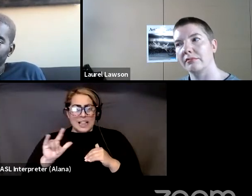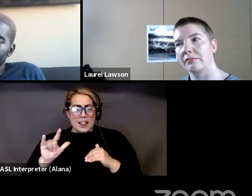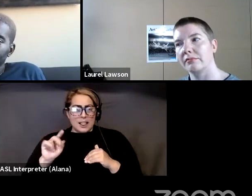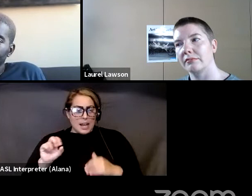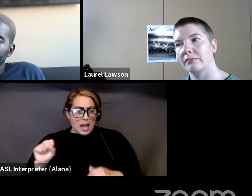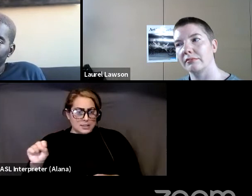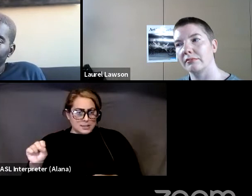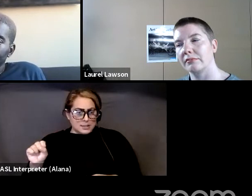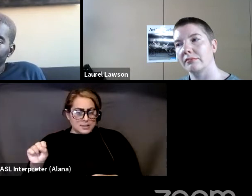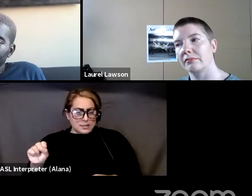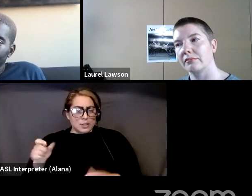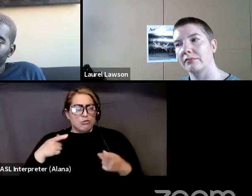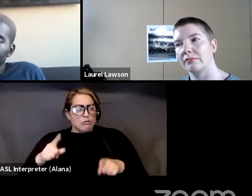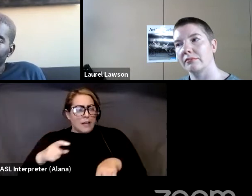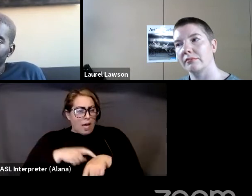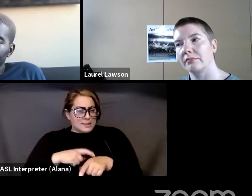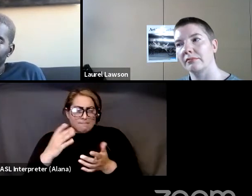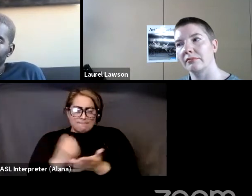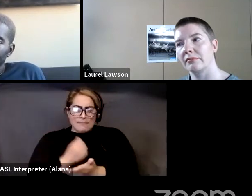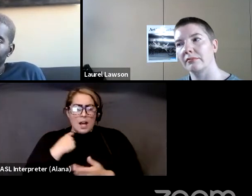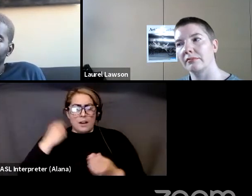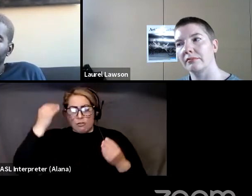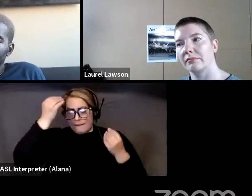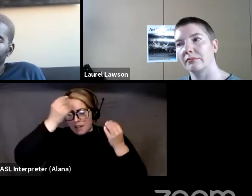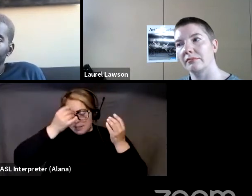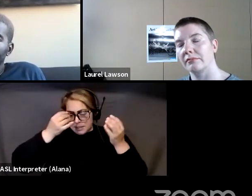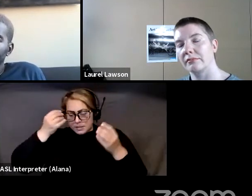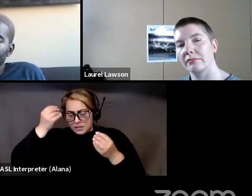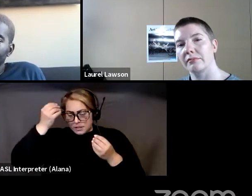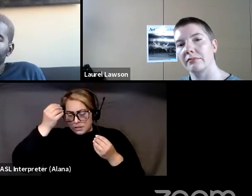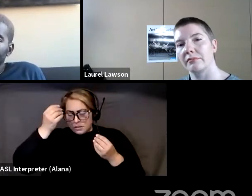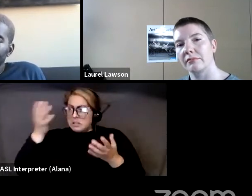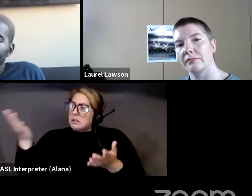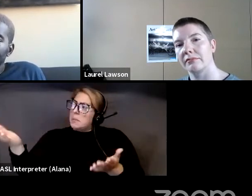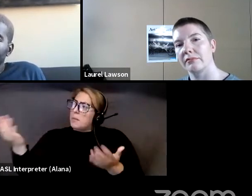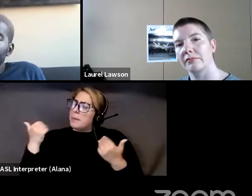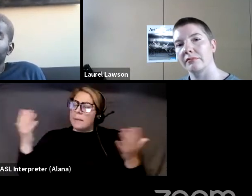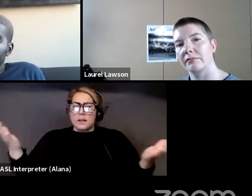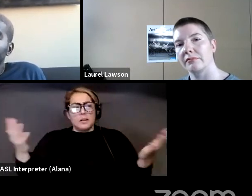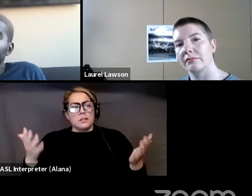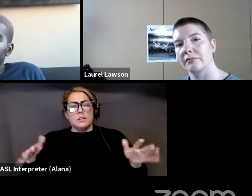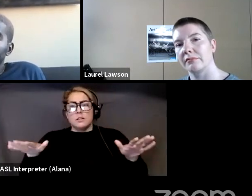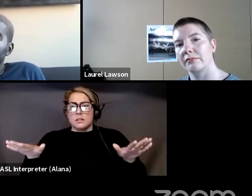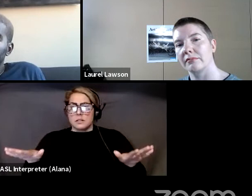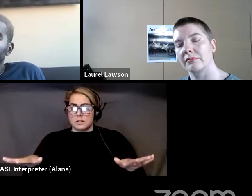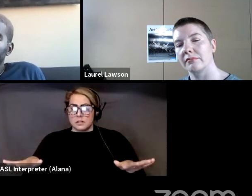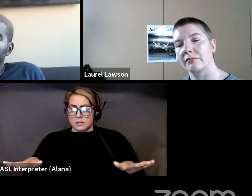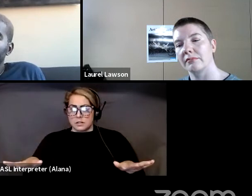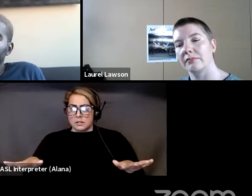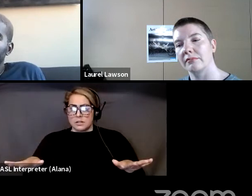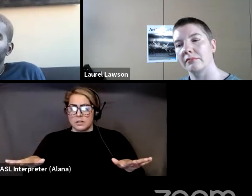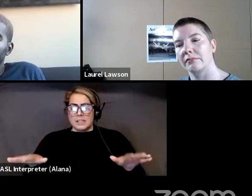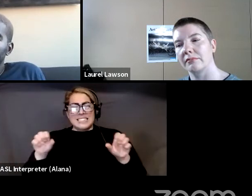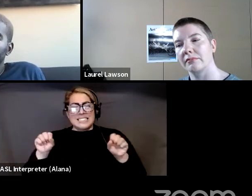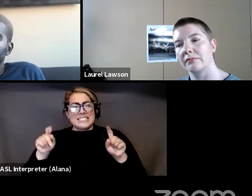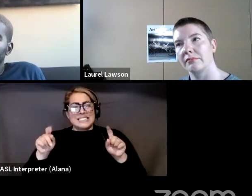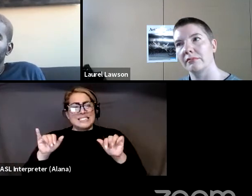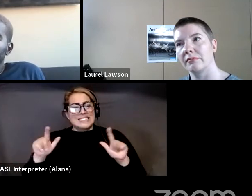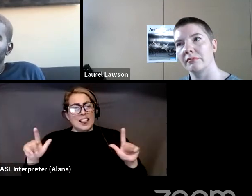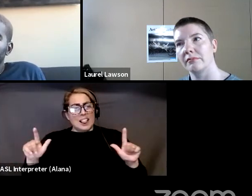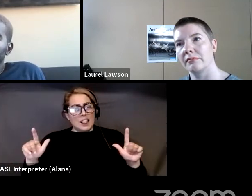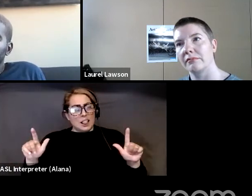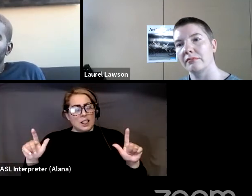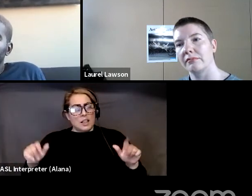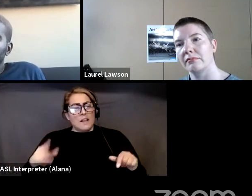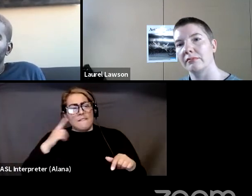reflect and bring folks in stillness for like a more of a felt sense.